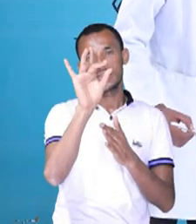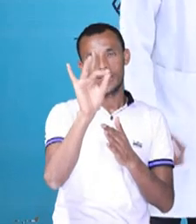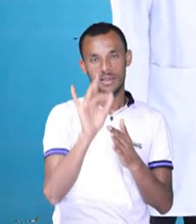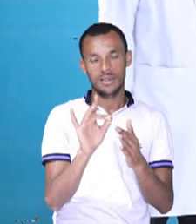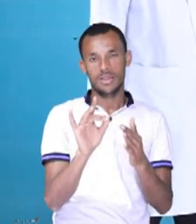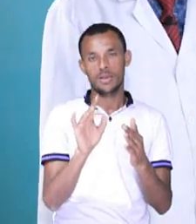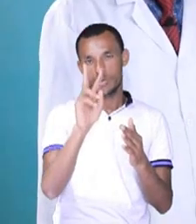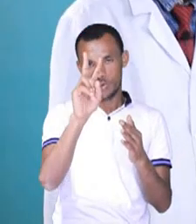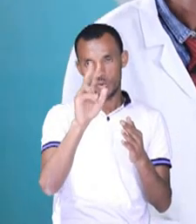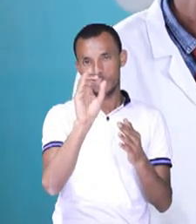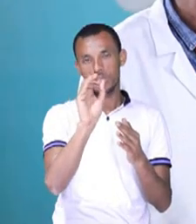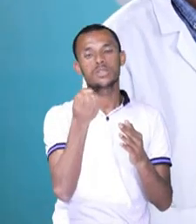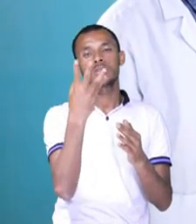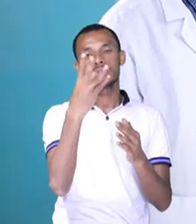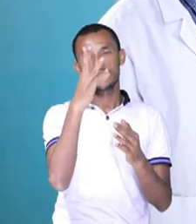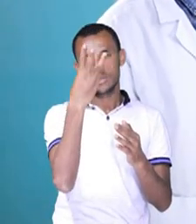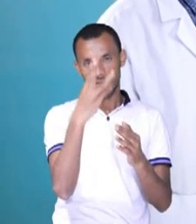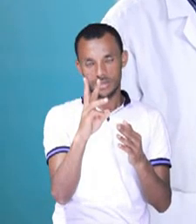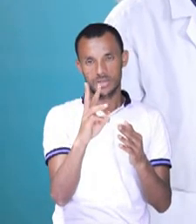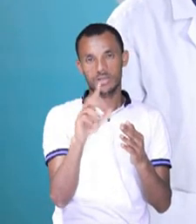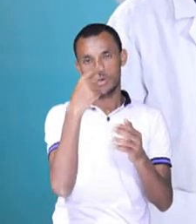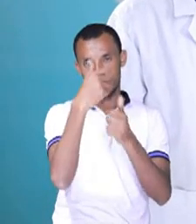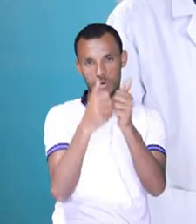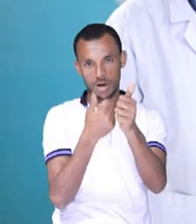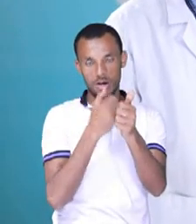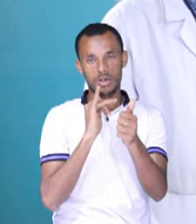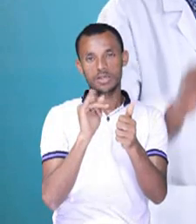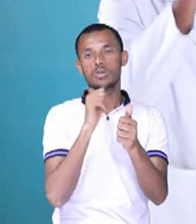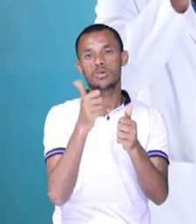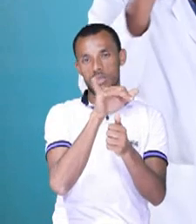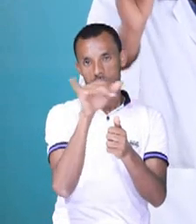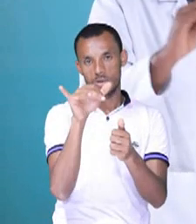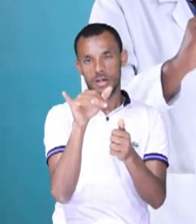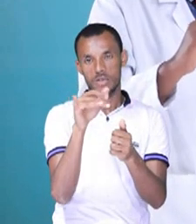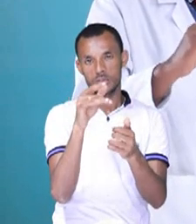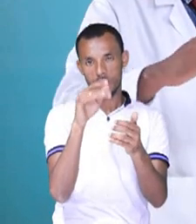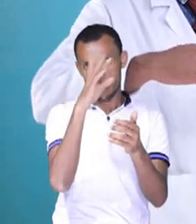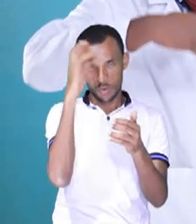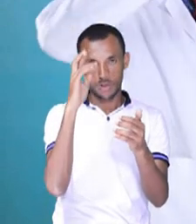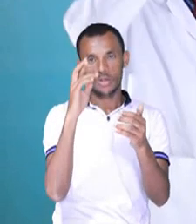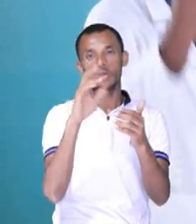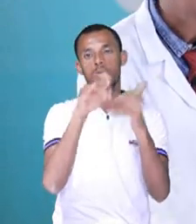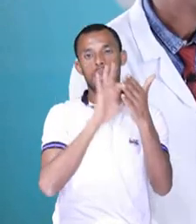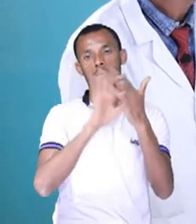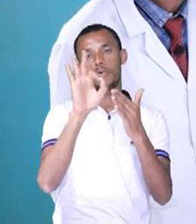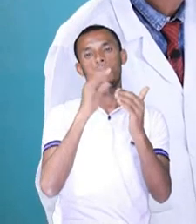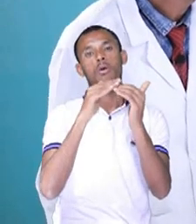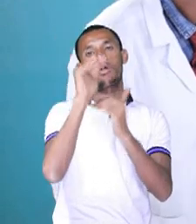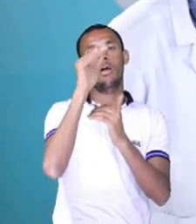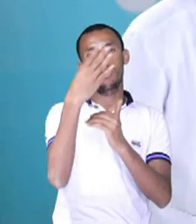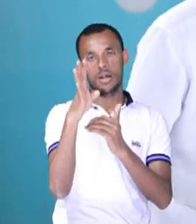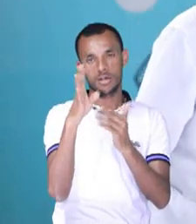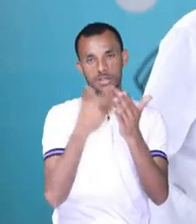is 16. In this case, the order is not similar to this one because total number of electrons greater than 40, this